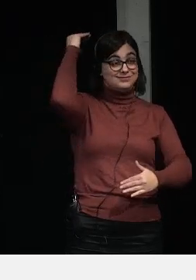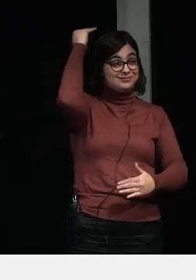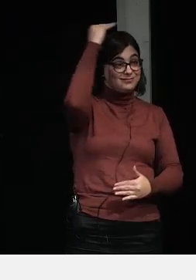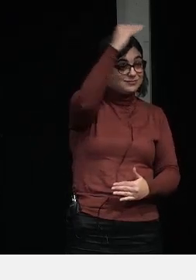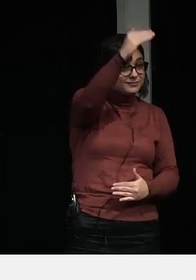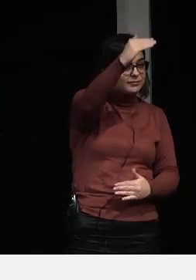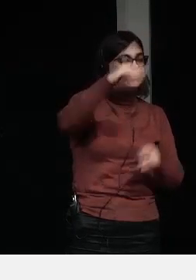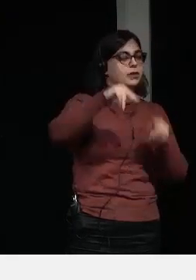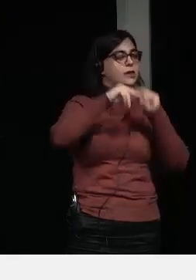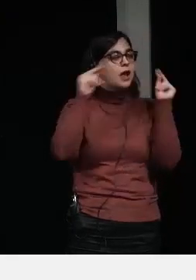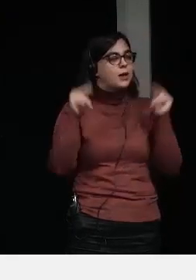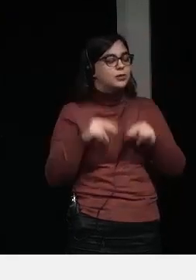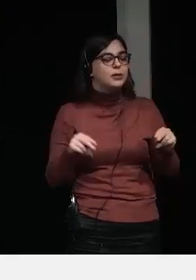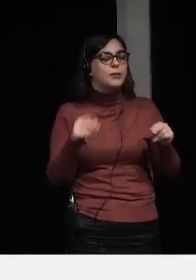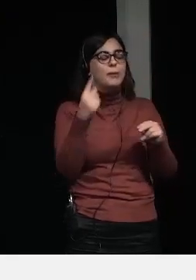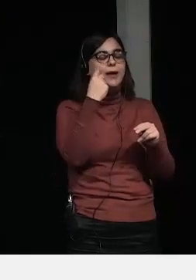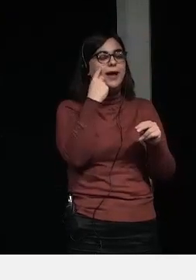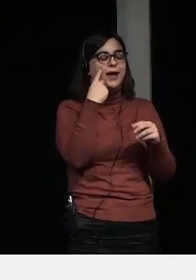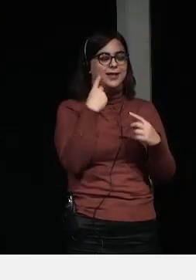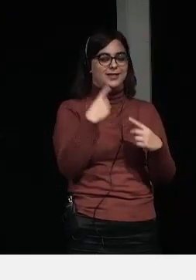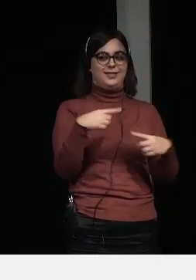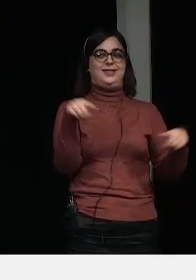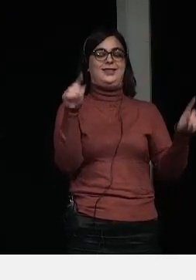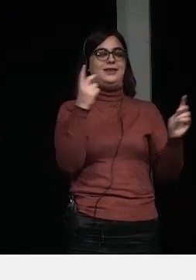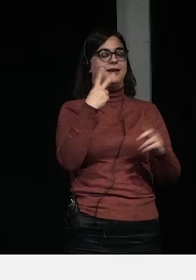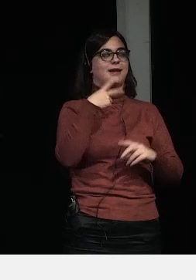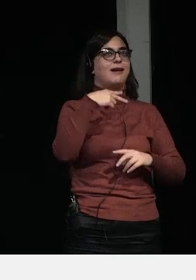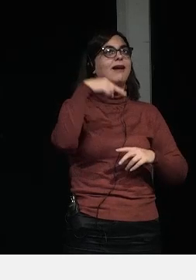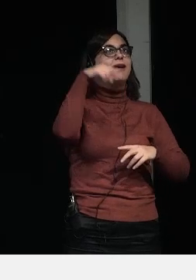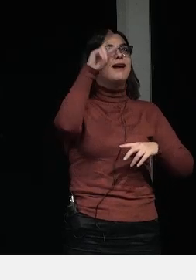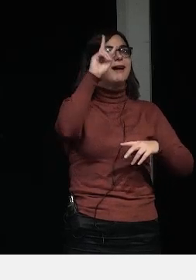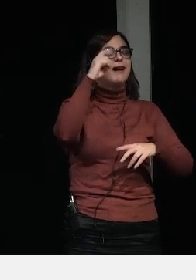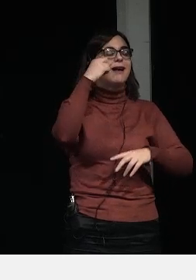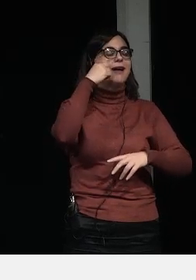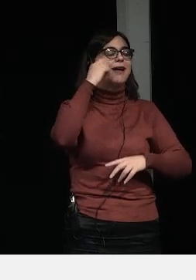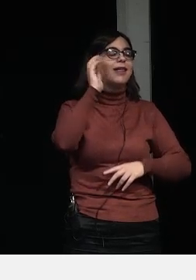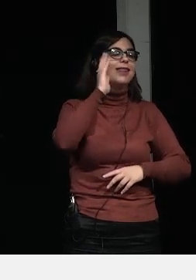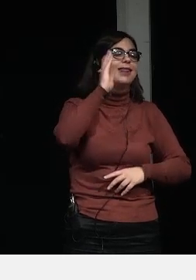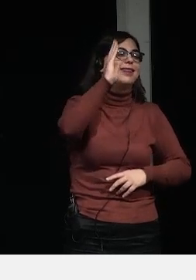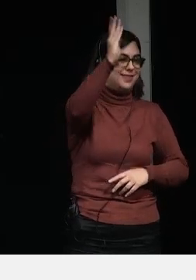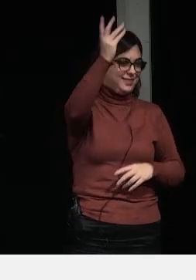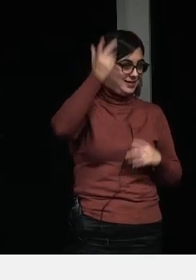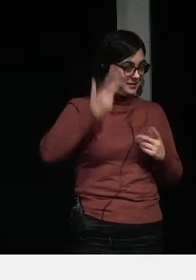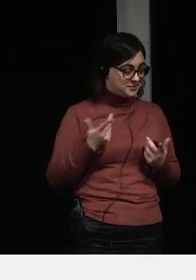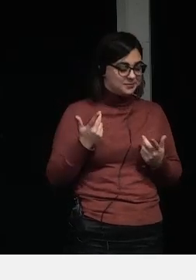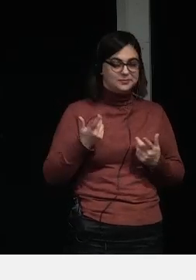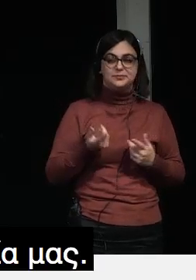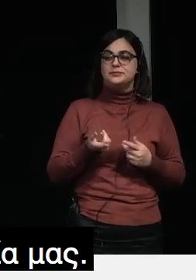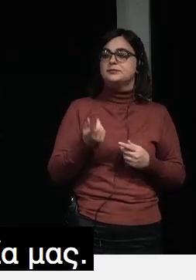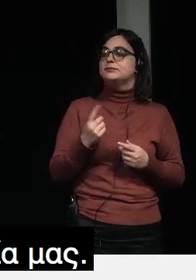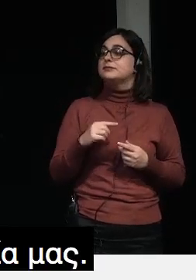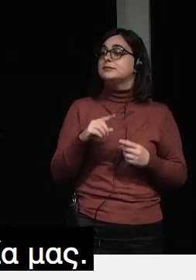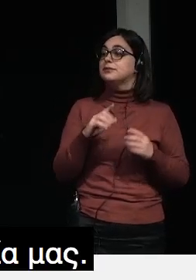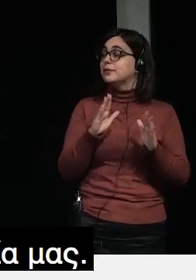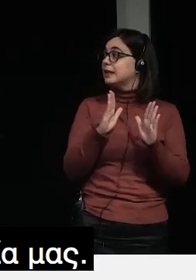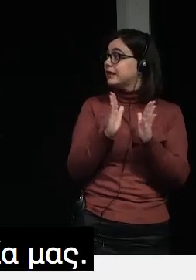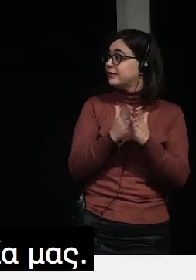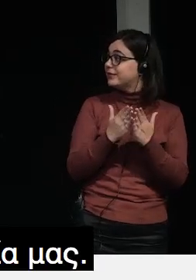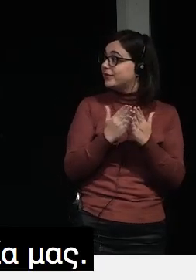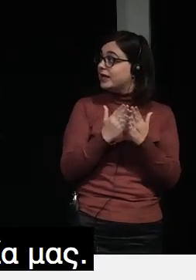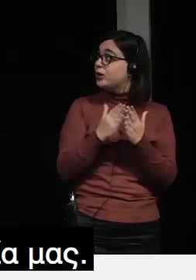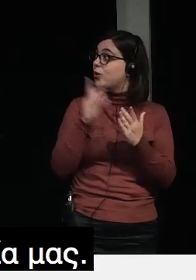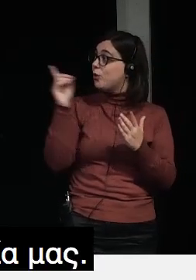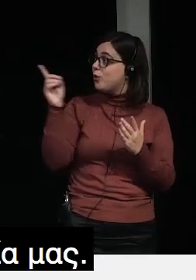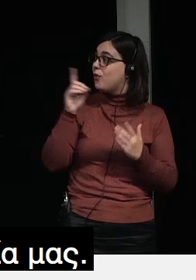And Verdi's books, like the medieval scroll of Exultet, which are never definitely closed but can always welcome